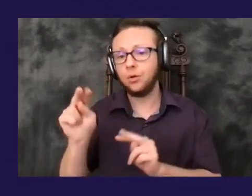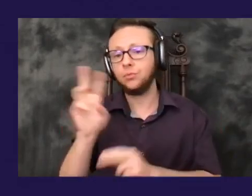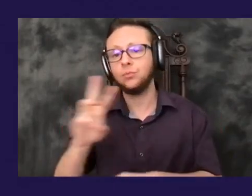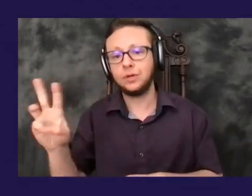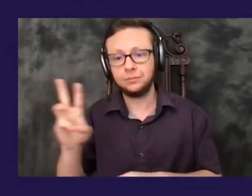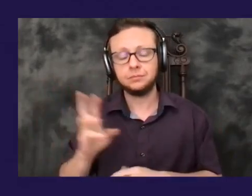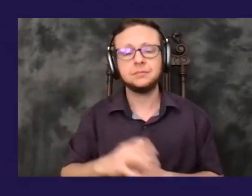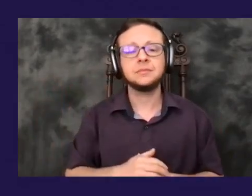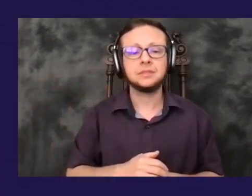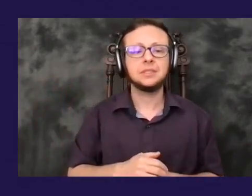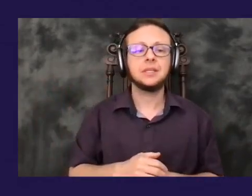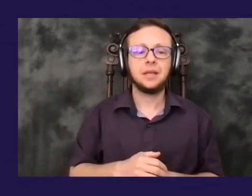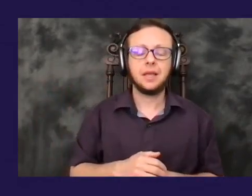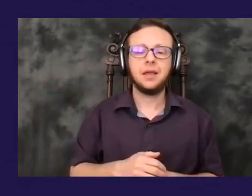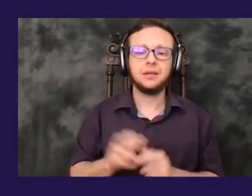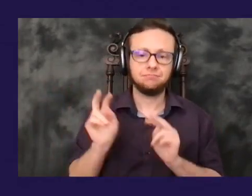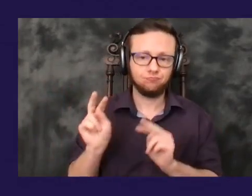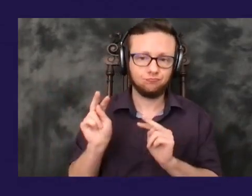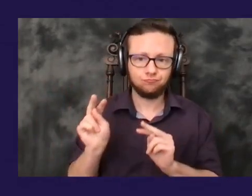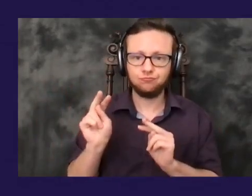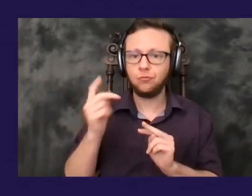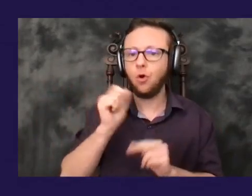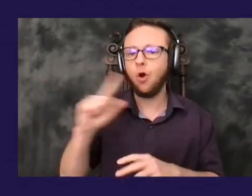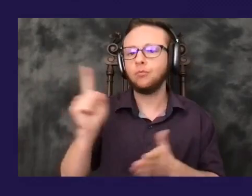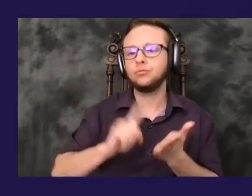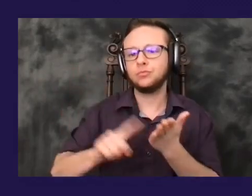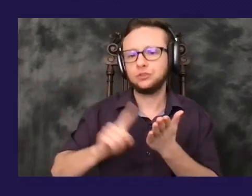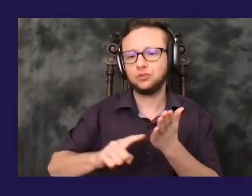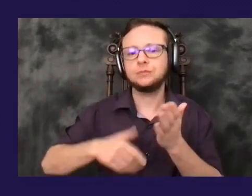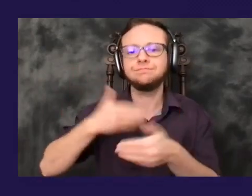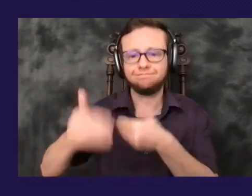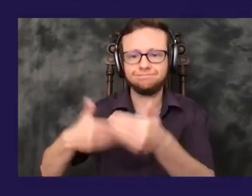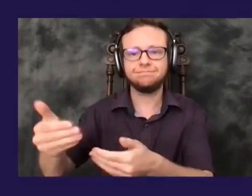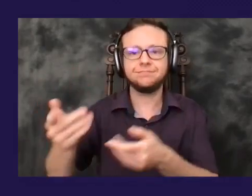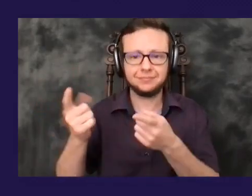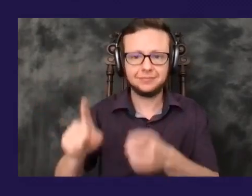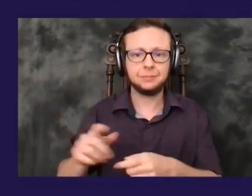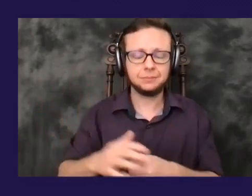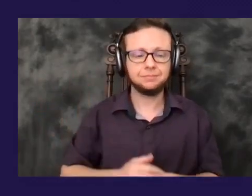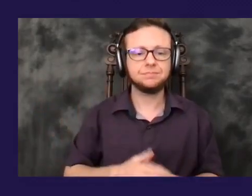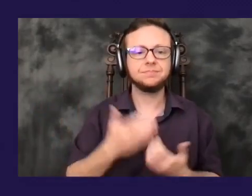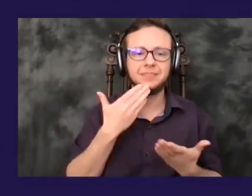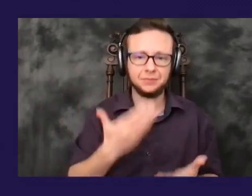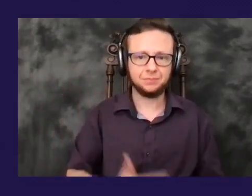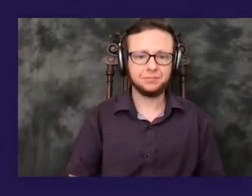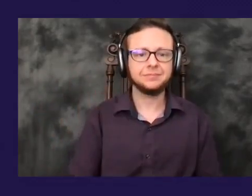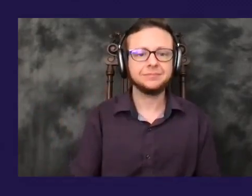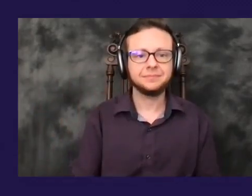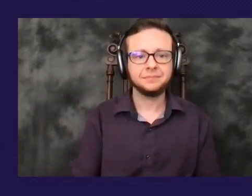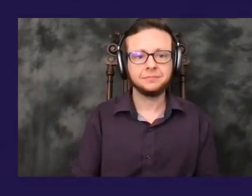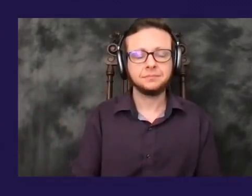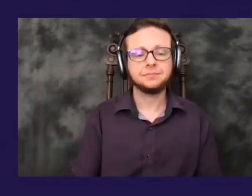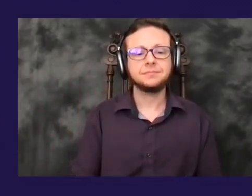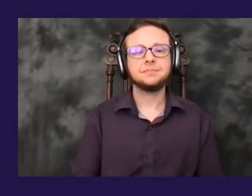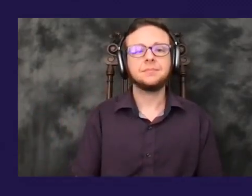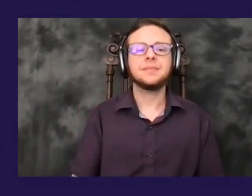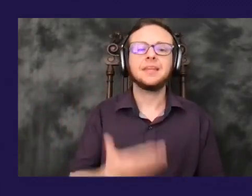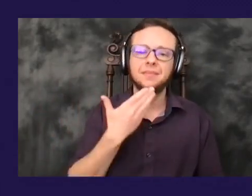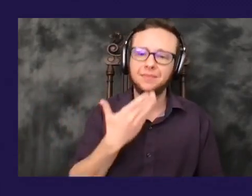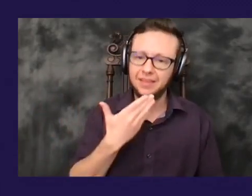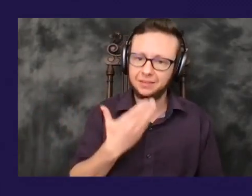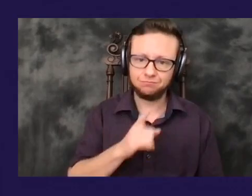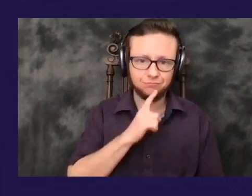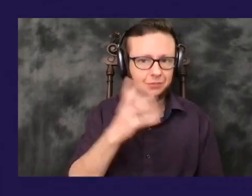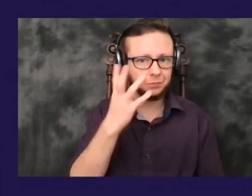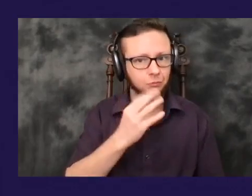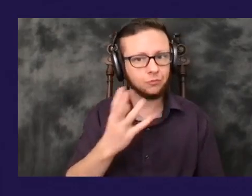for all of this ongoing research that we're carrying out. Thank you very much. Thank you, Alejandro. That was beautiful. And I think